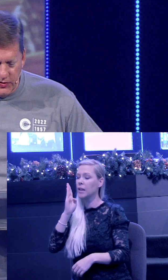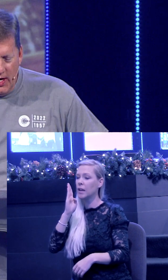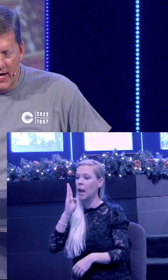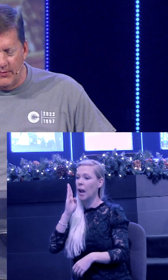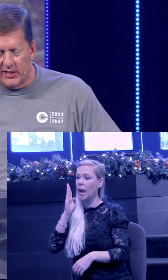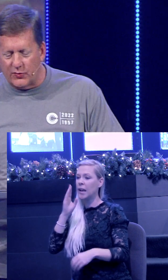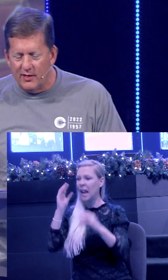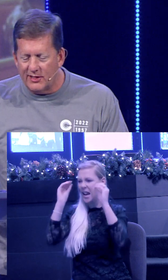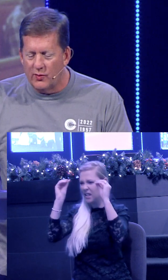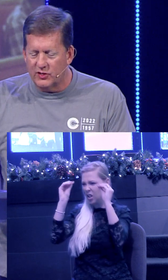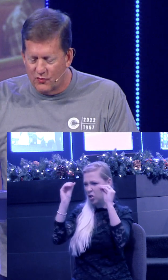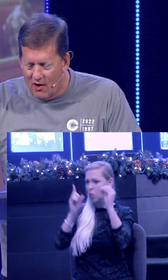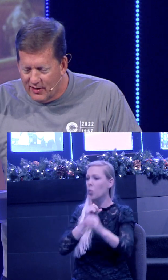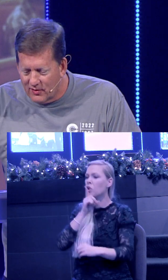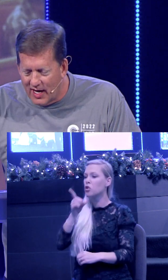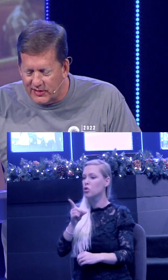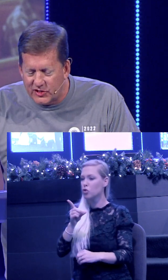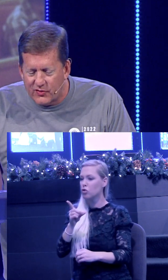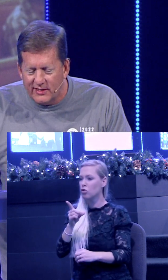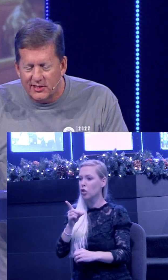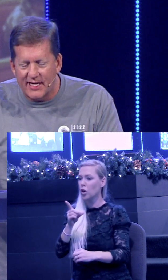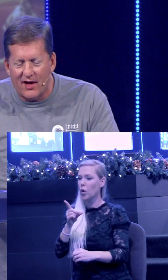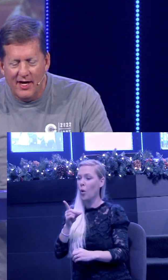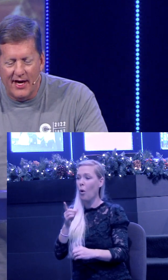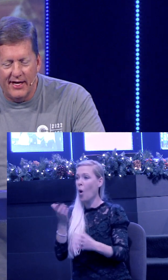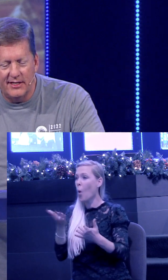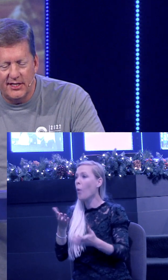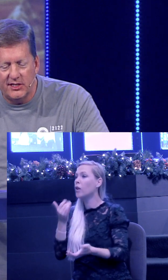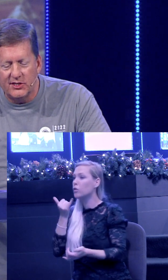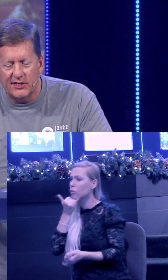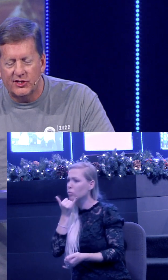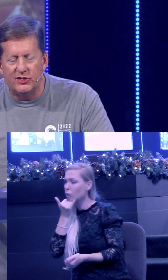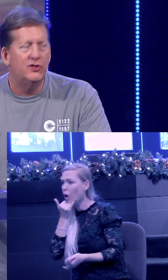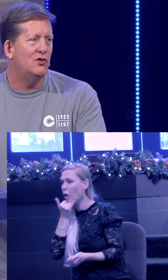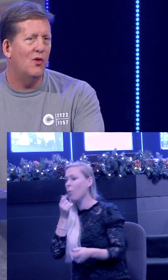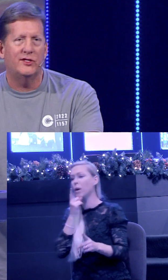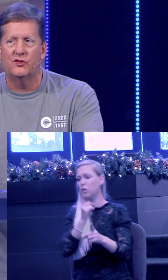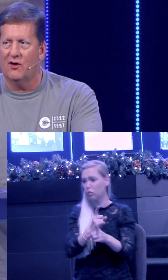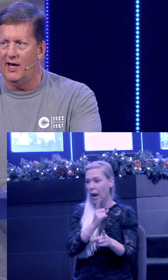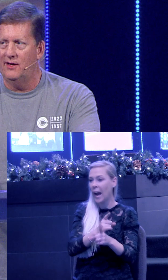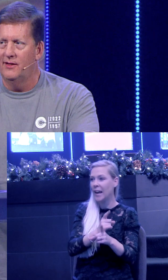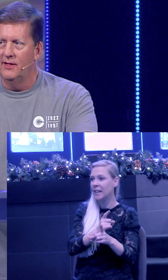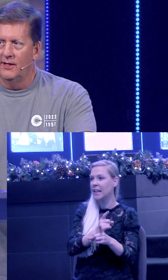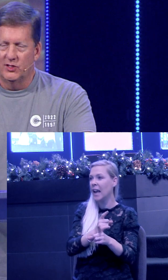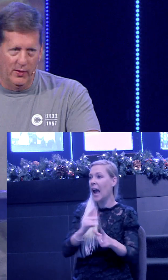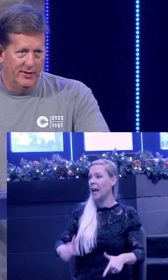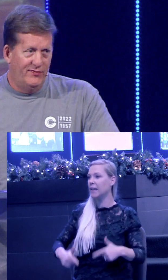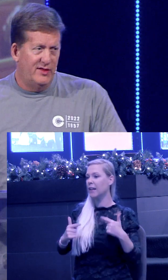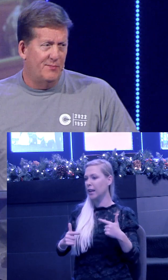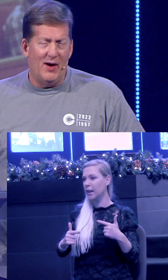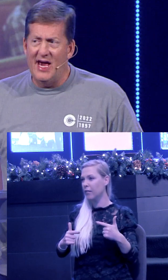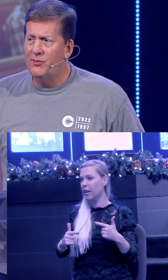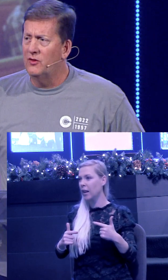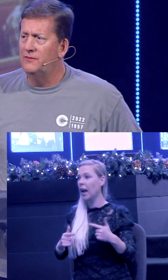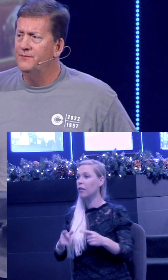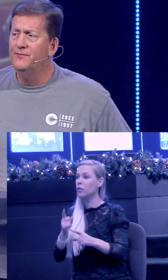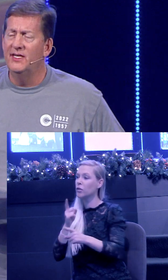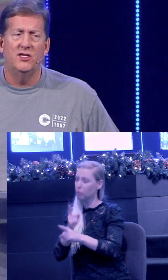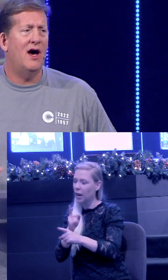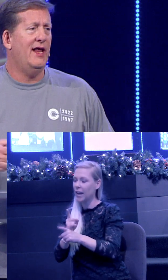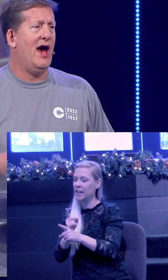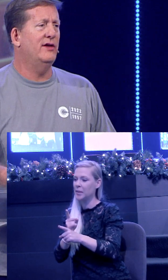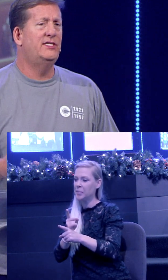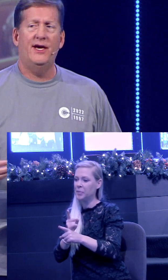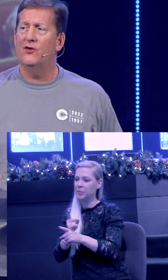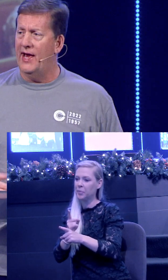is true and to make us realize what is wrong in our lives. It straightens us out and it teaches us to do what is right." So we believe that the Bible